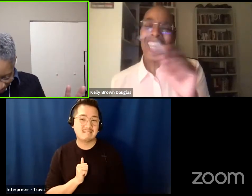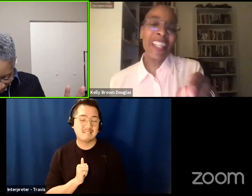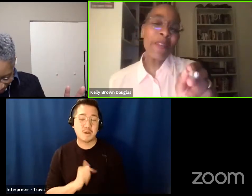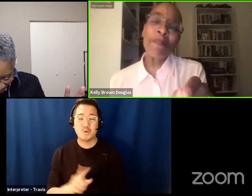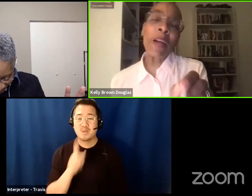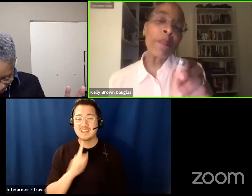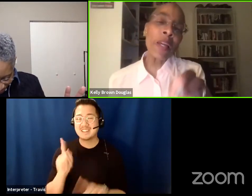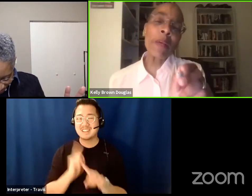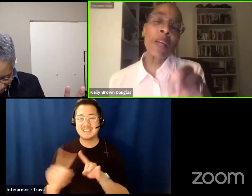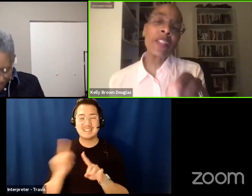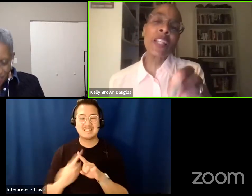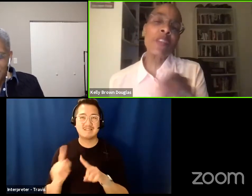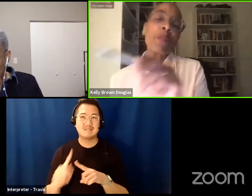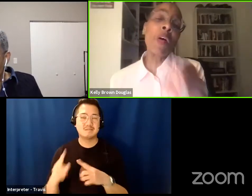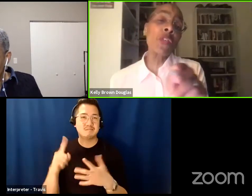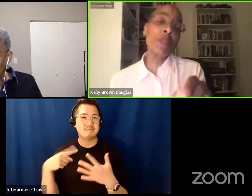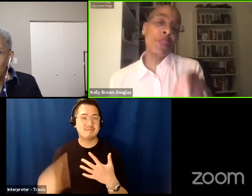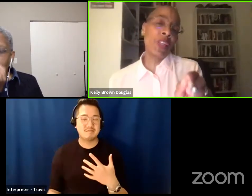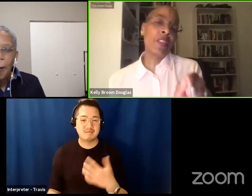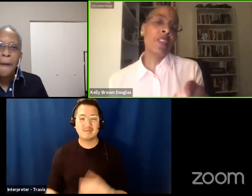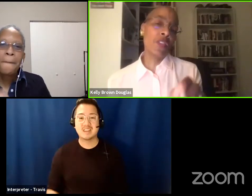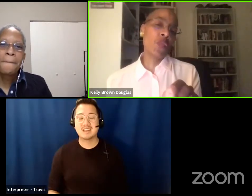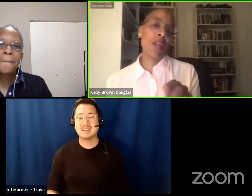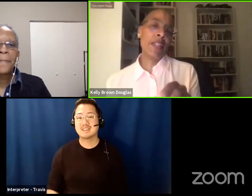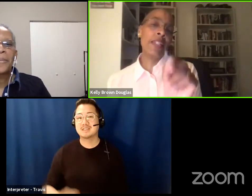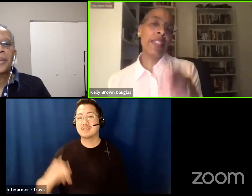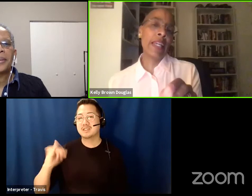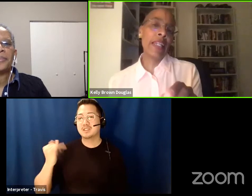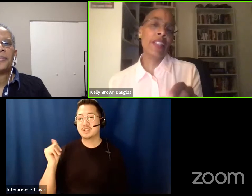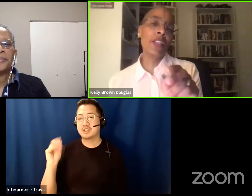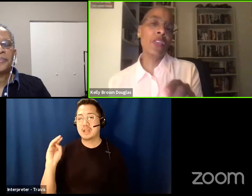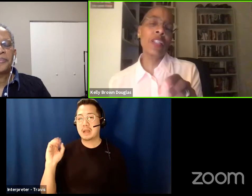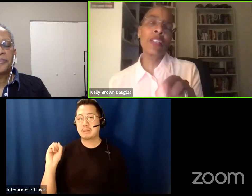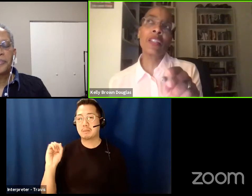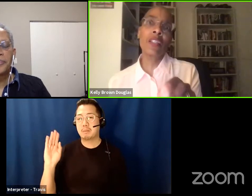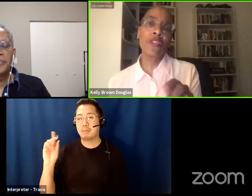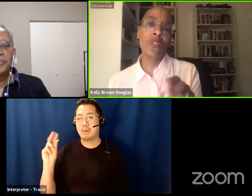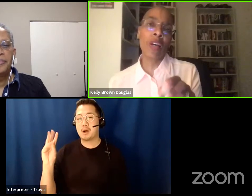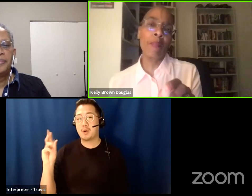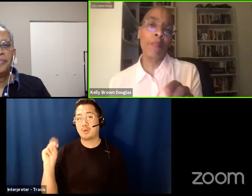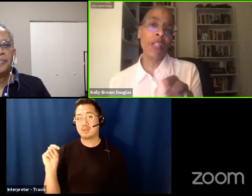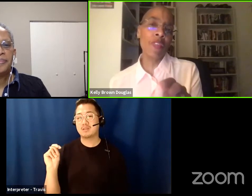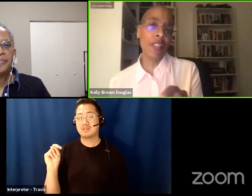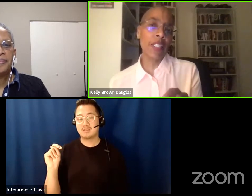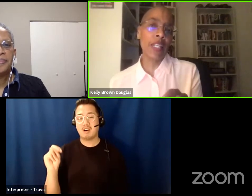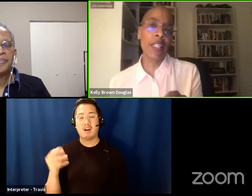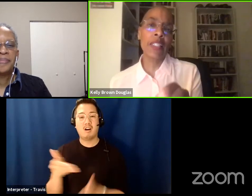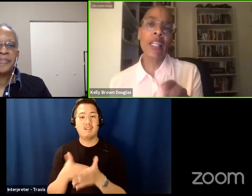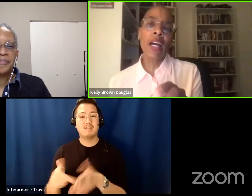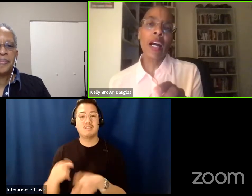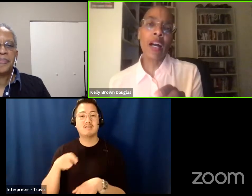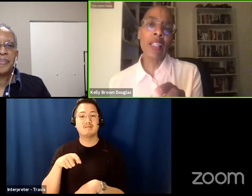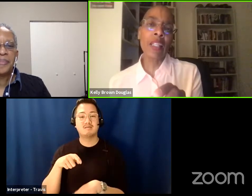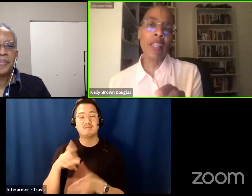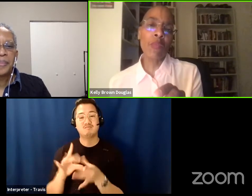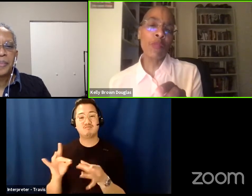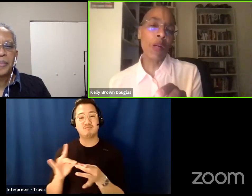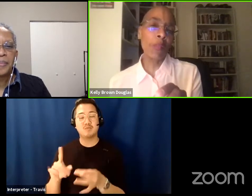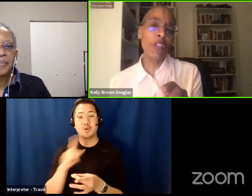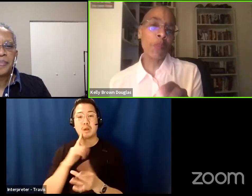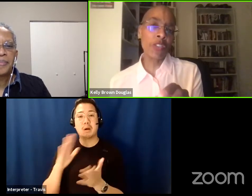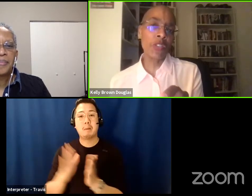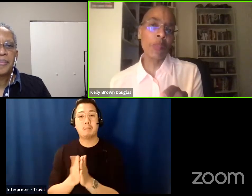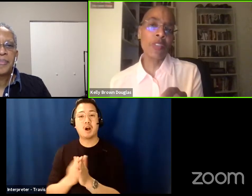things. And James Baldwin says it this way. He says, you know, in his book of essays that